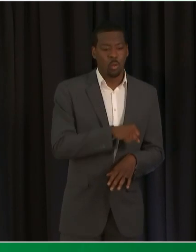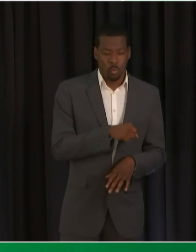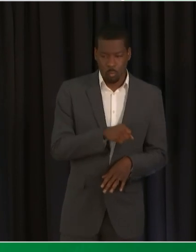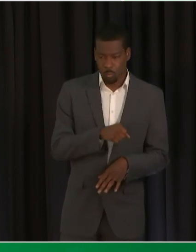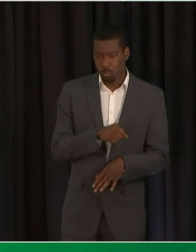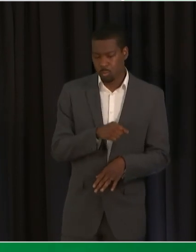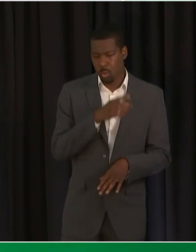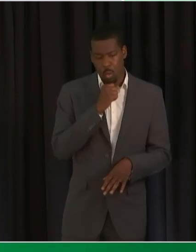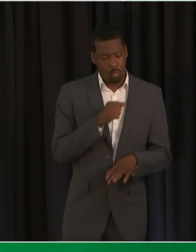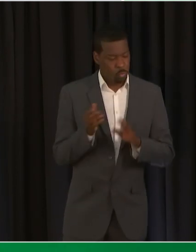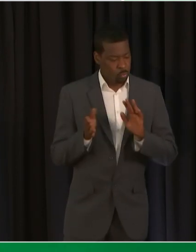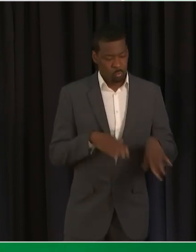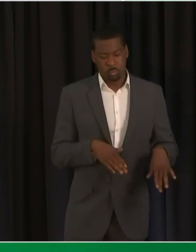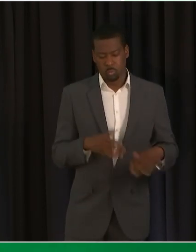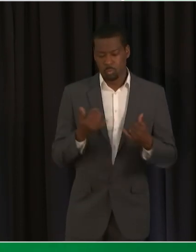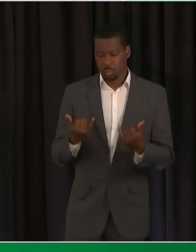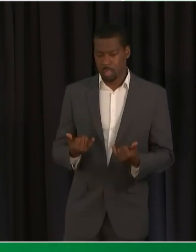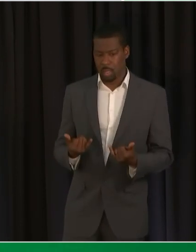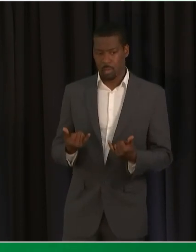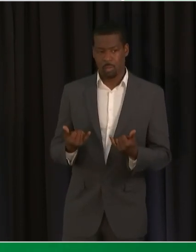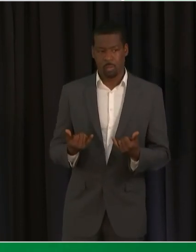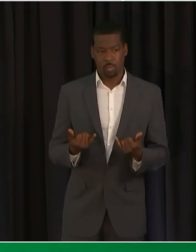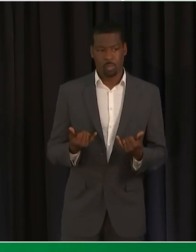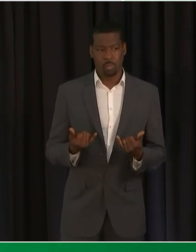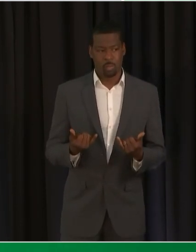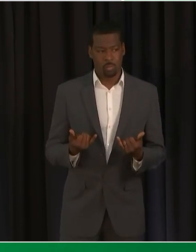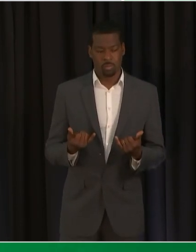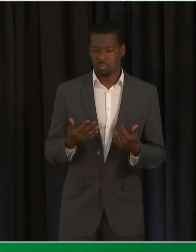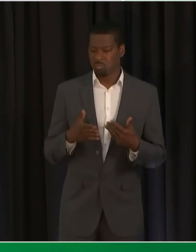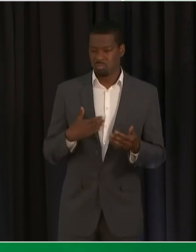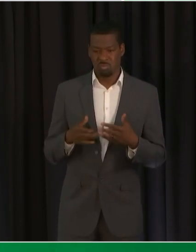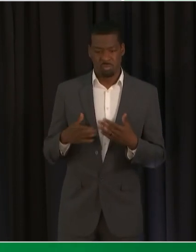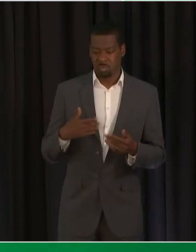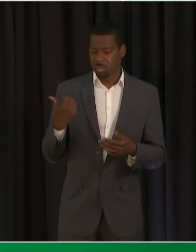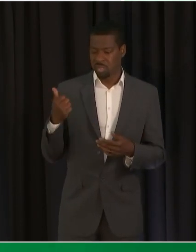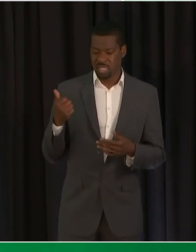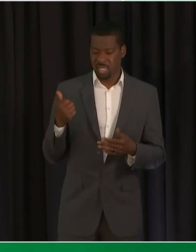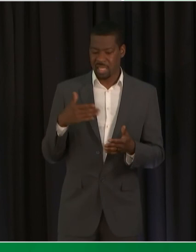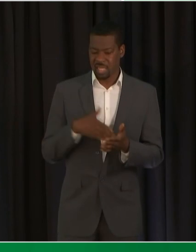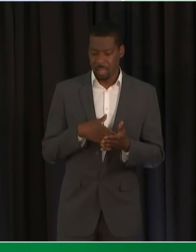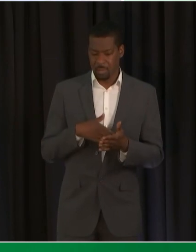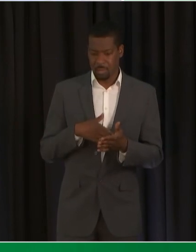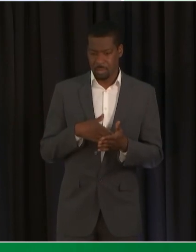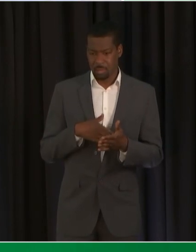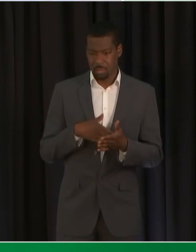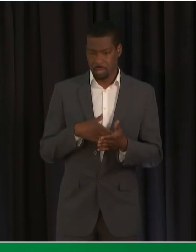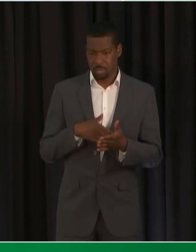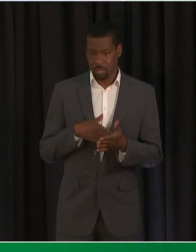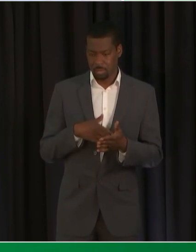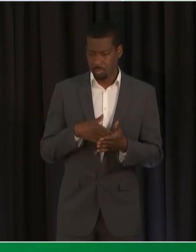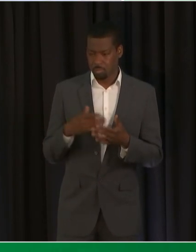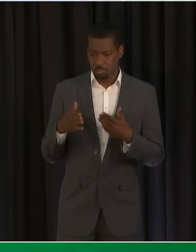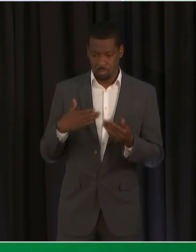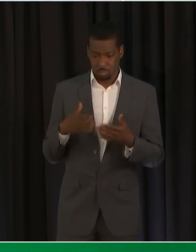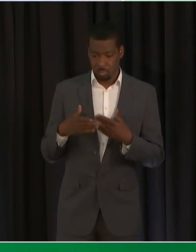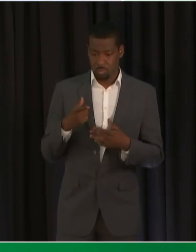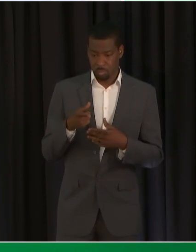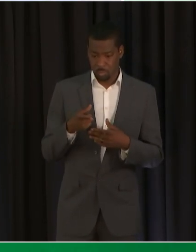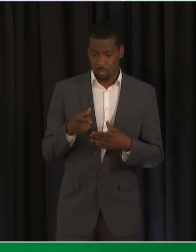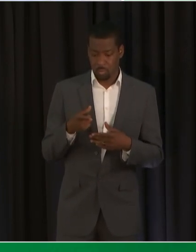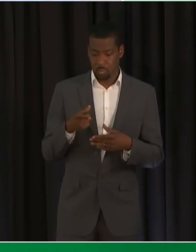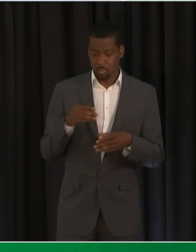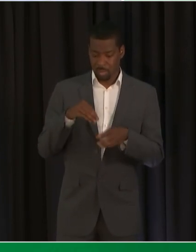formula. Oh. That's okay. old. All right, Now, I'm outdated. regardless, it's $10,000, okay? As long